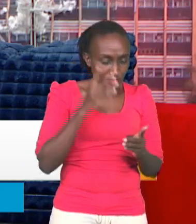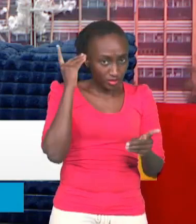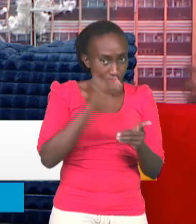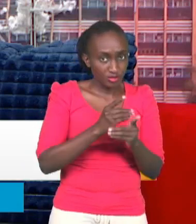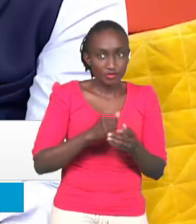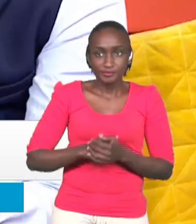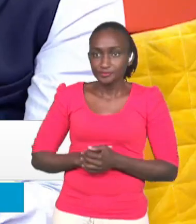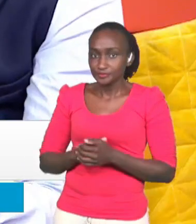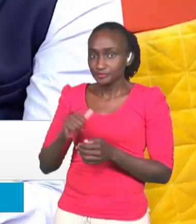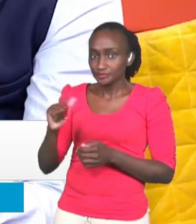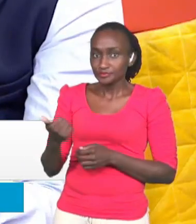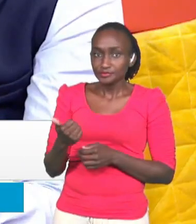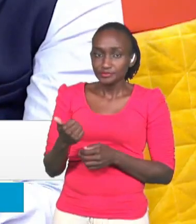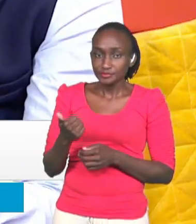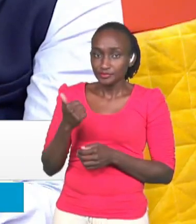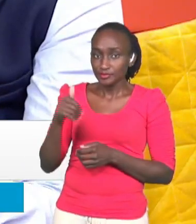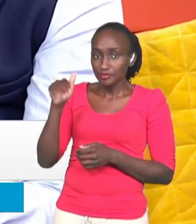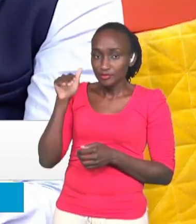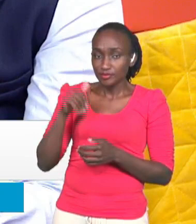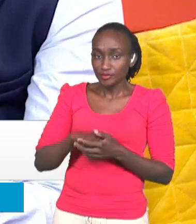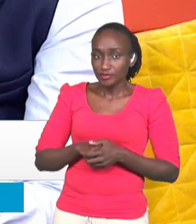Now, Fortnox, he asks,